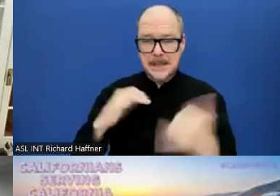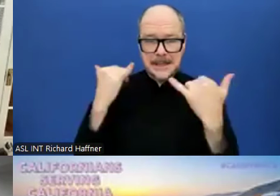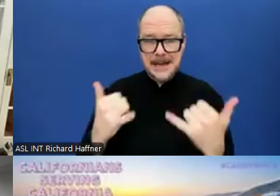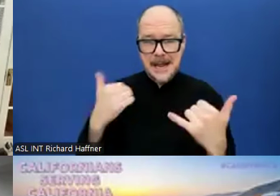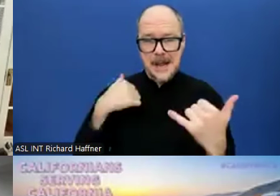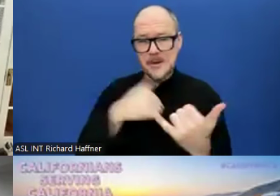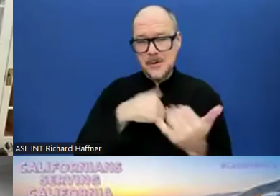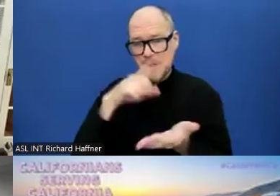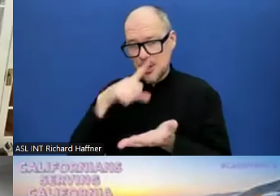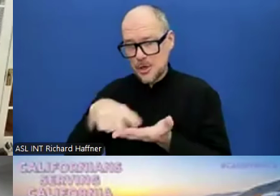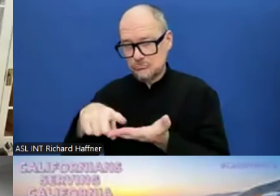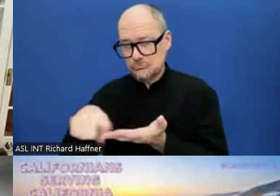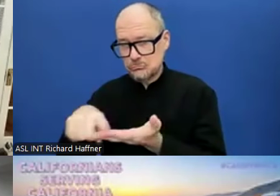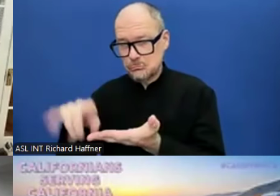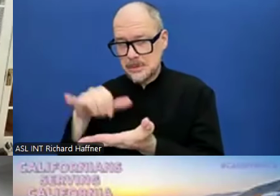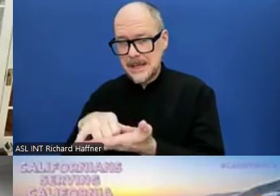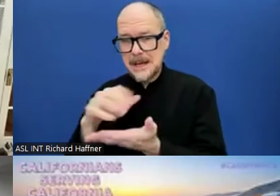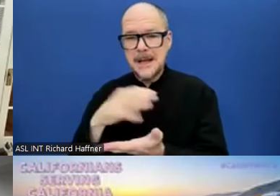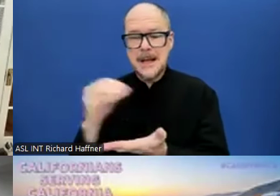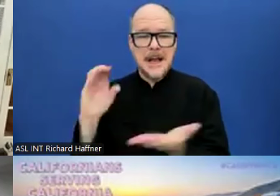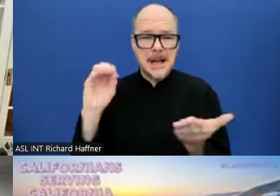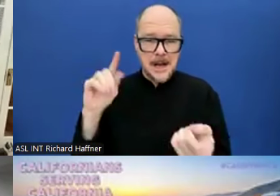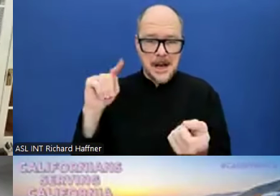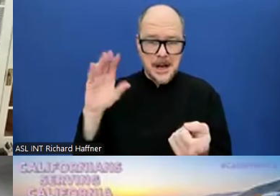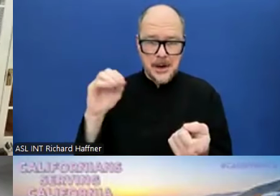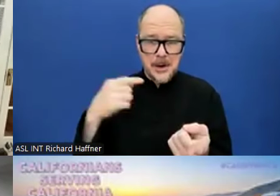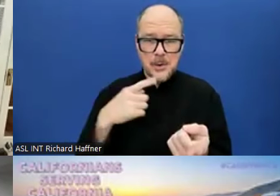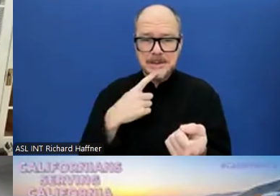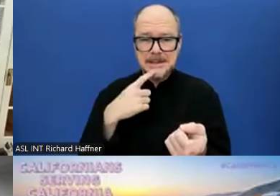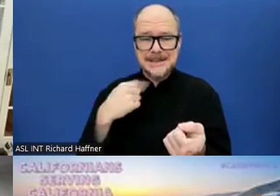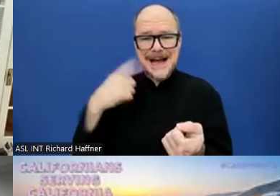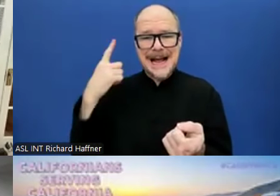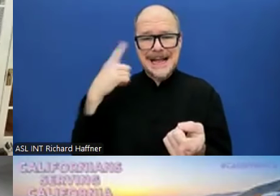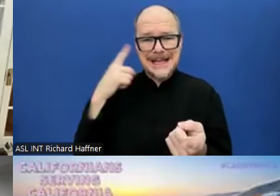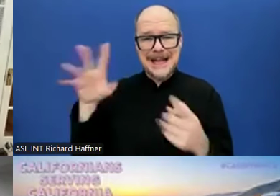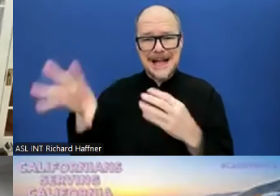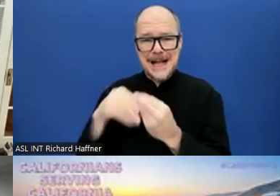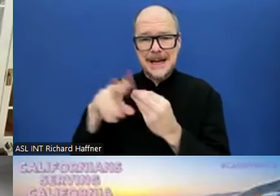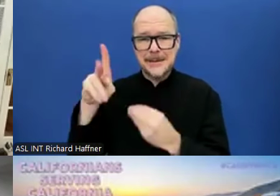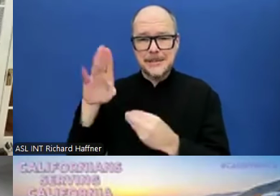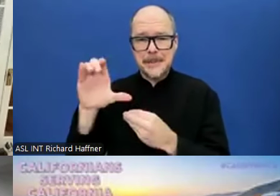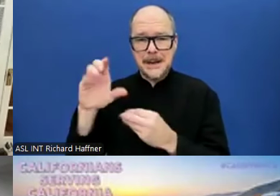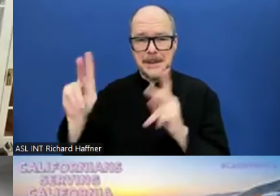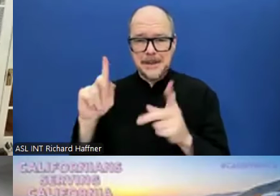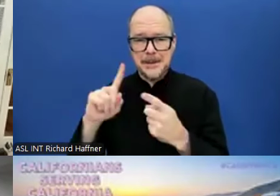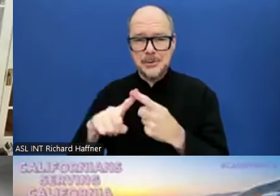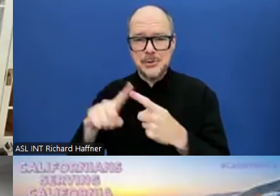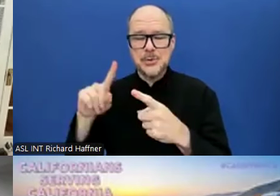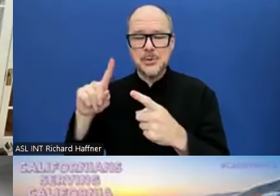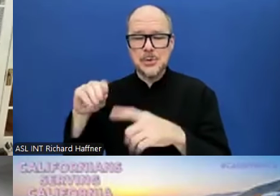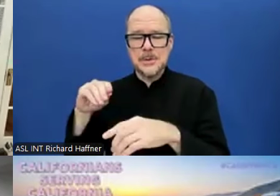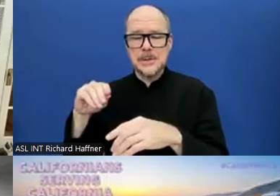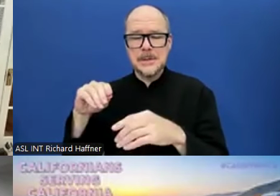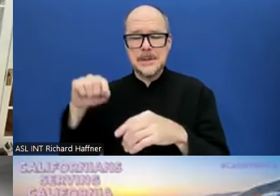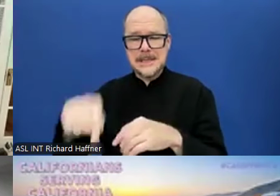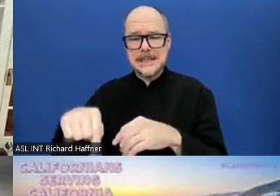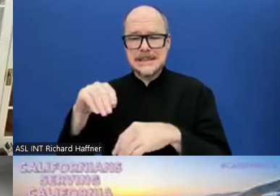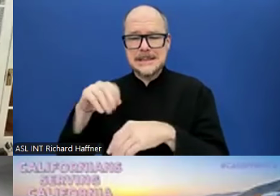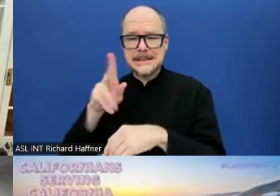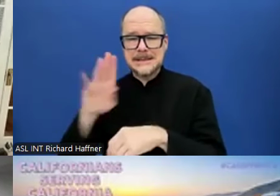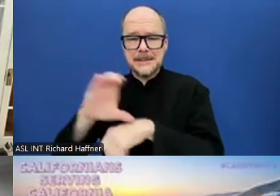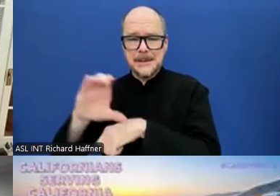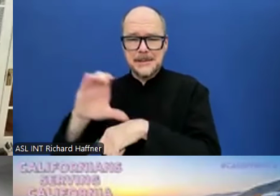And Otto shares, I think adding public people to the subcommittee will just add more confusion. The subcommittee should